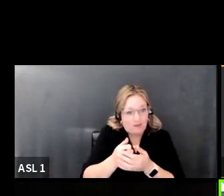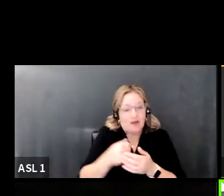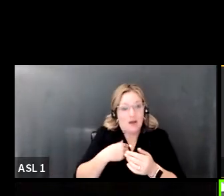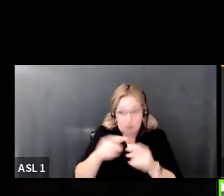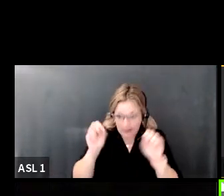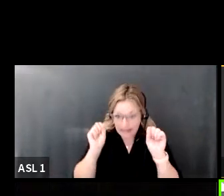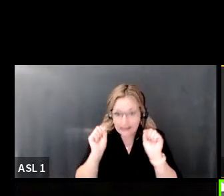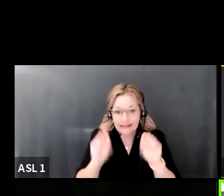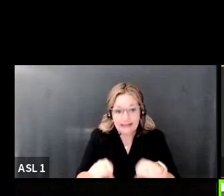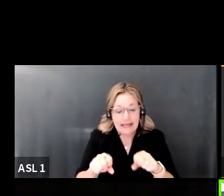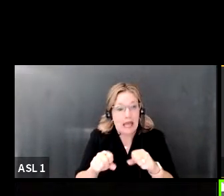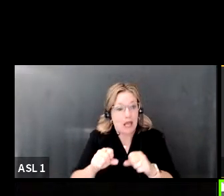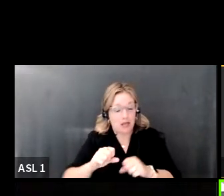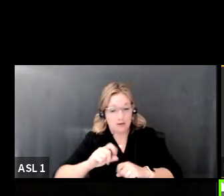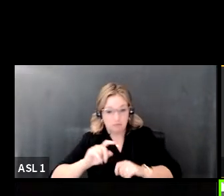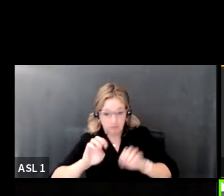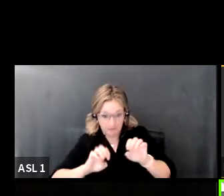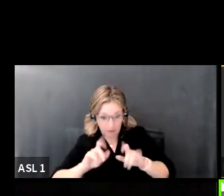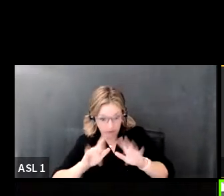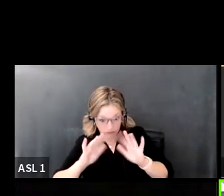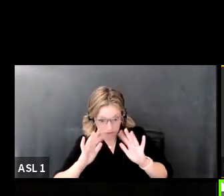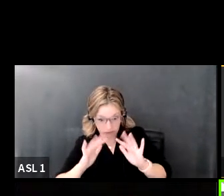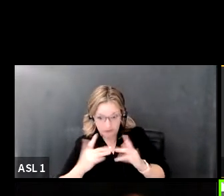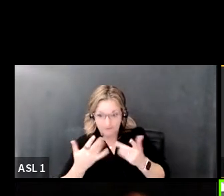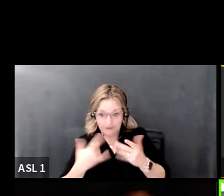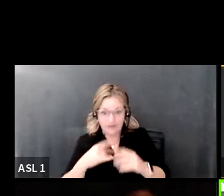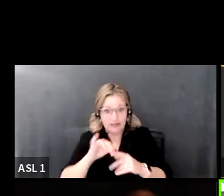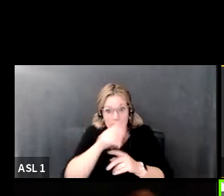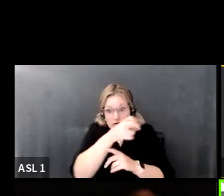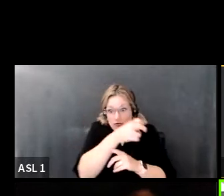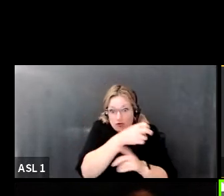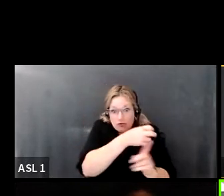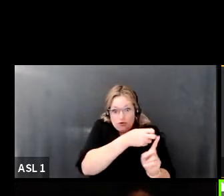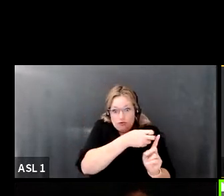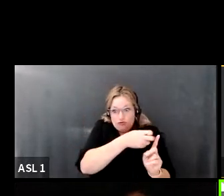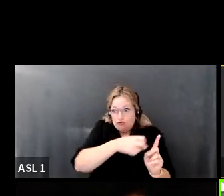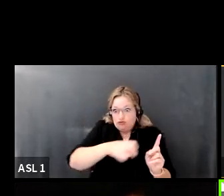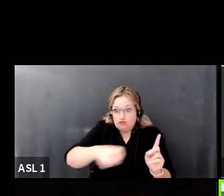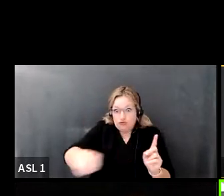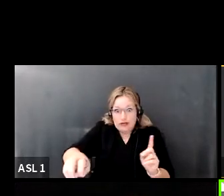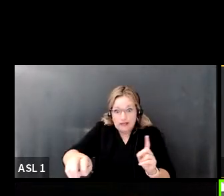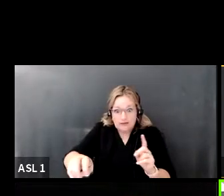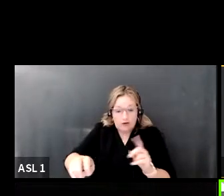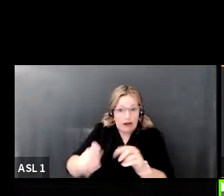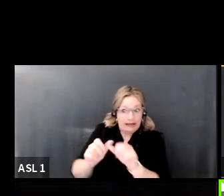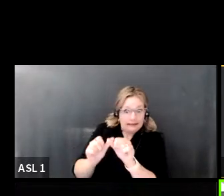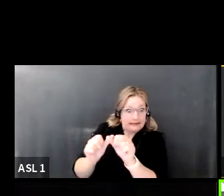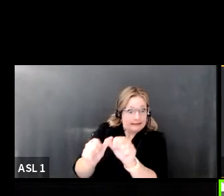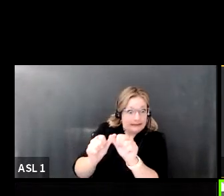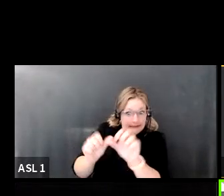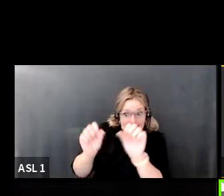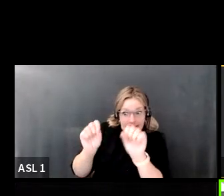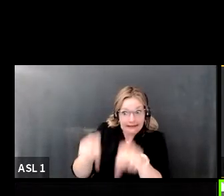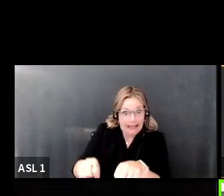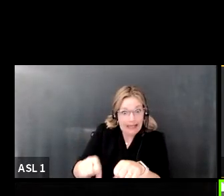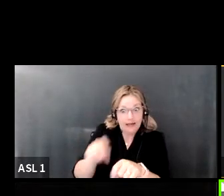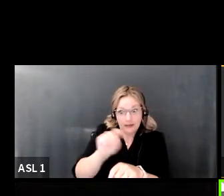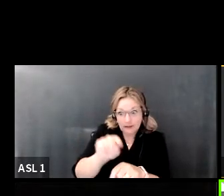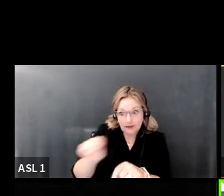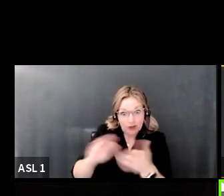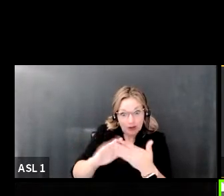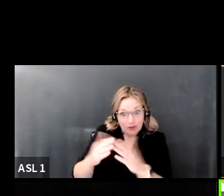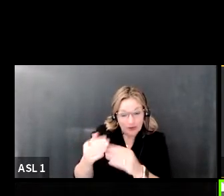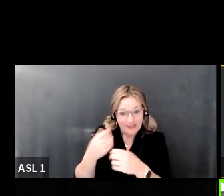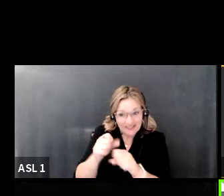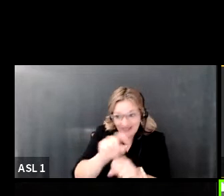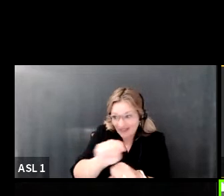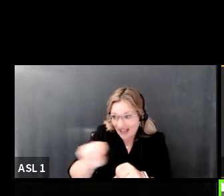can get good evaluation to demonstrate that that transfer has occurred it's sustainable and the organizations we've transferred to to it can